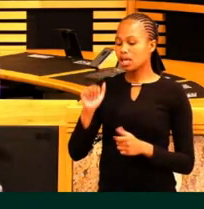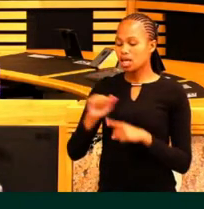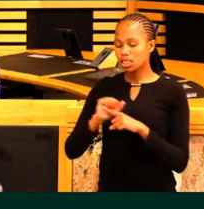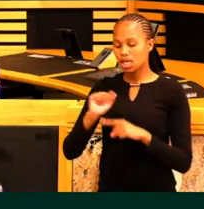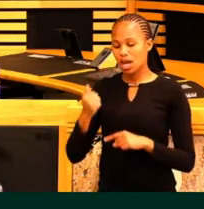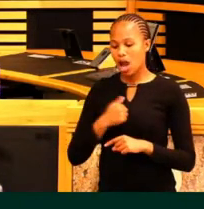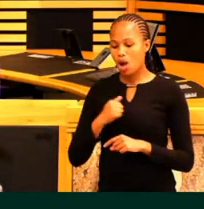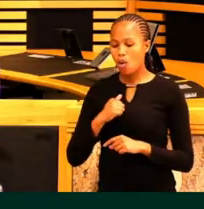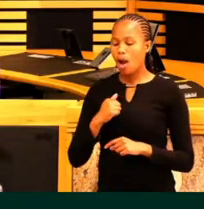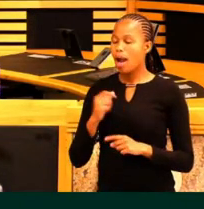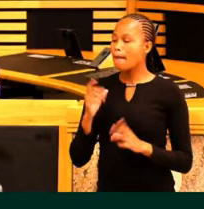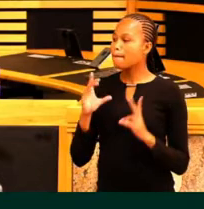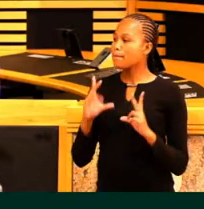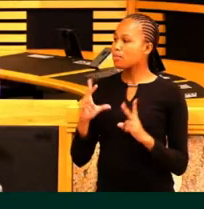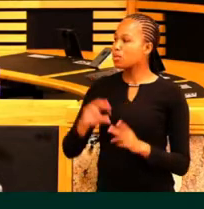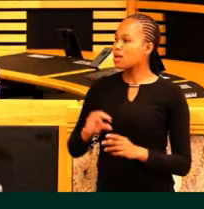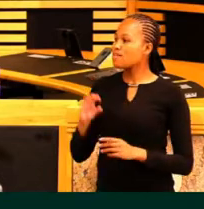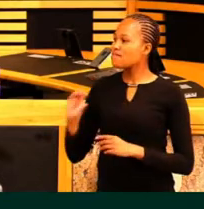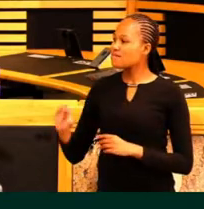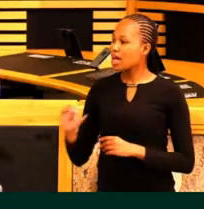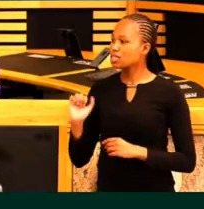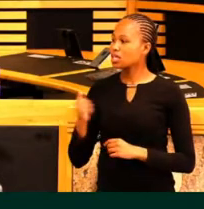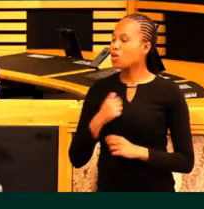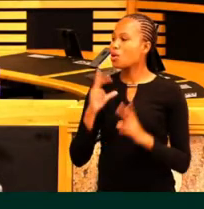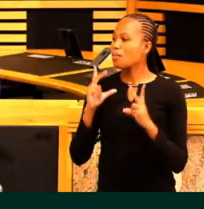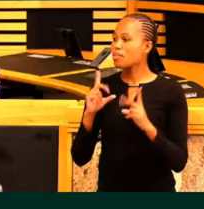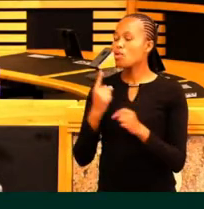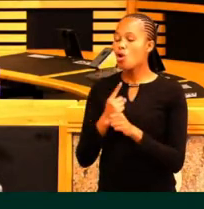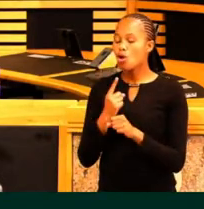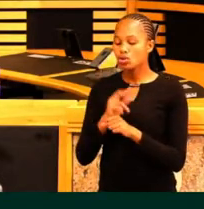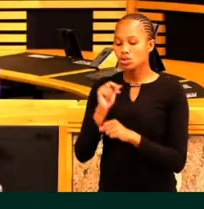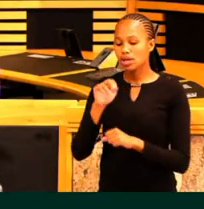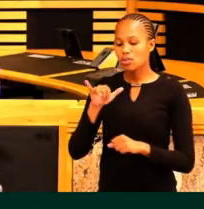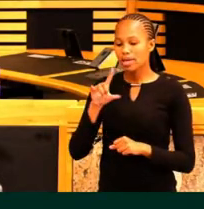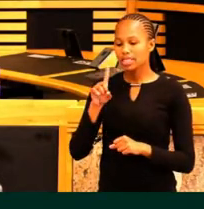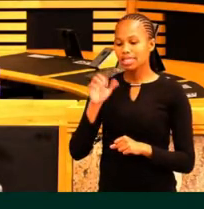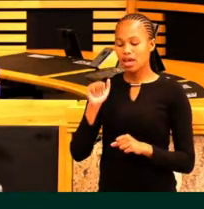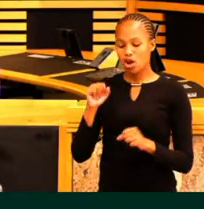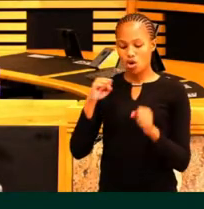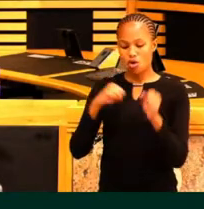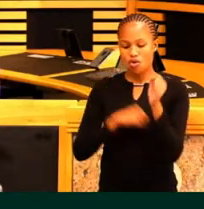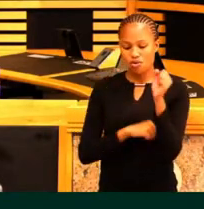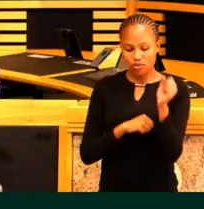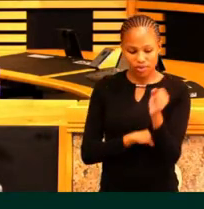fund our people we should also have Nita offices in our Township